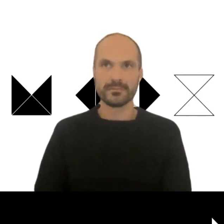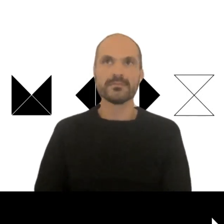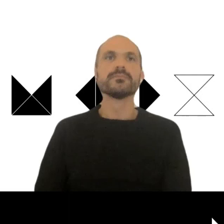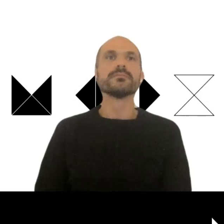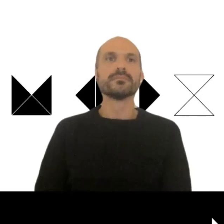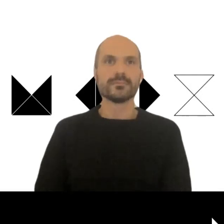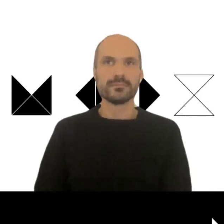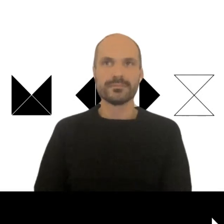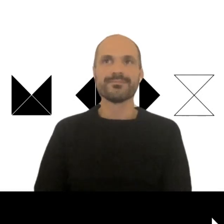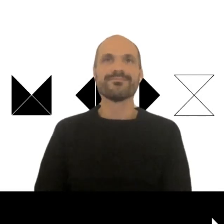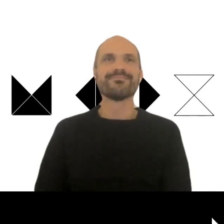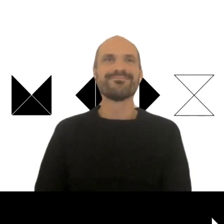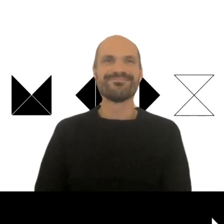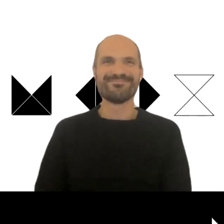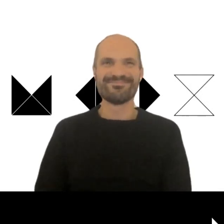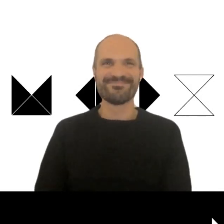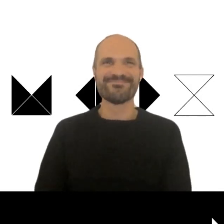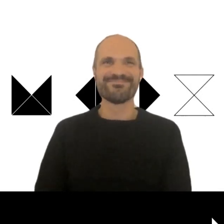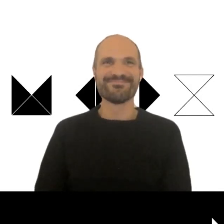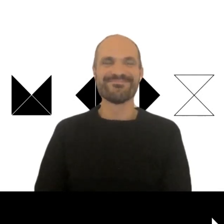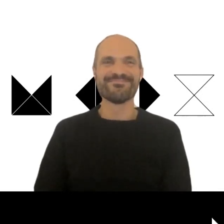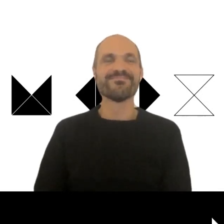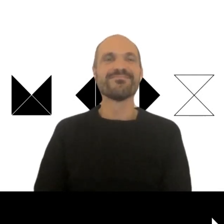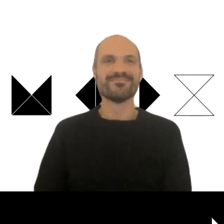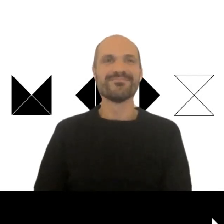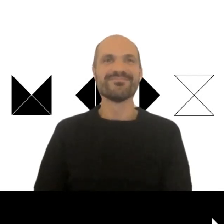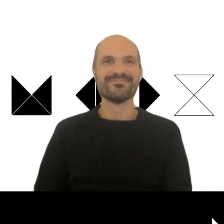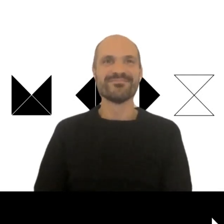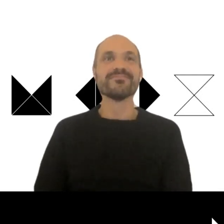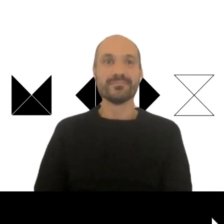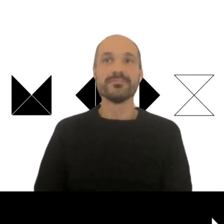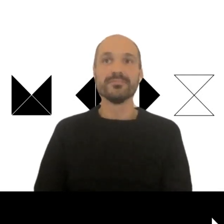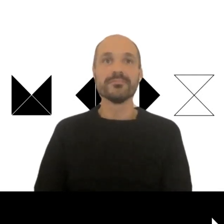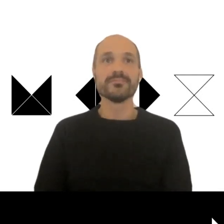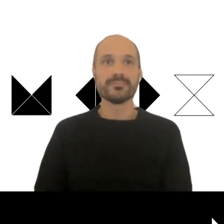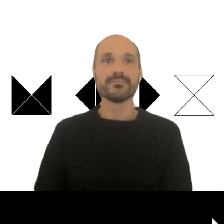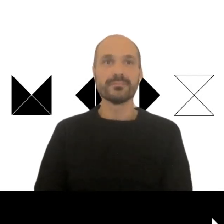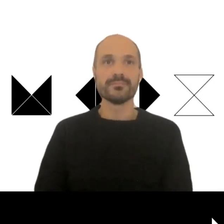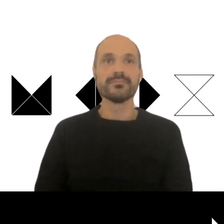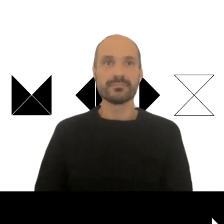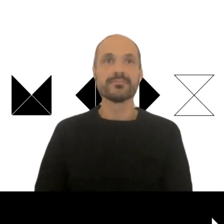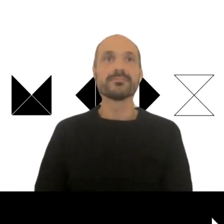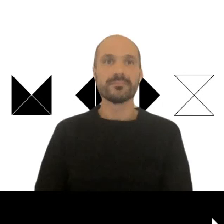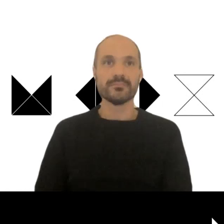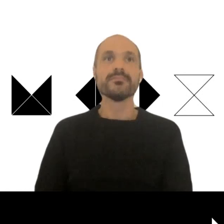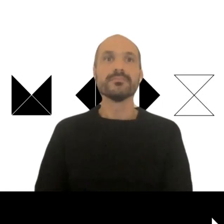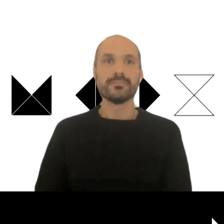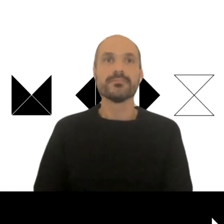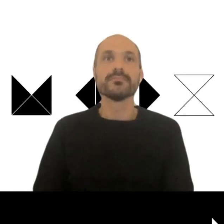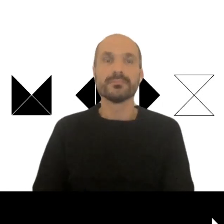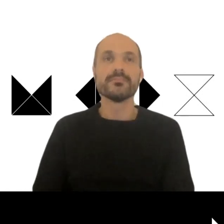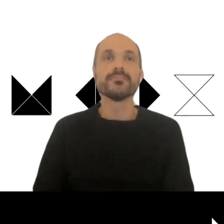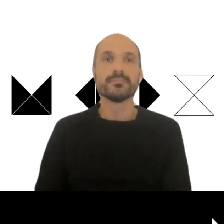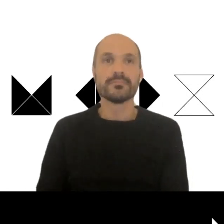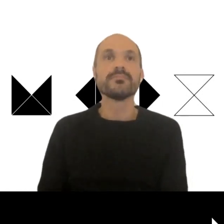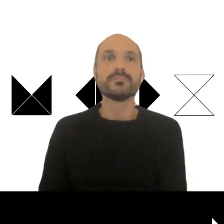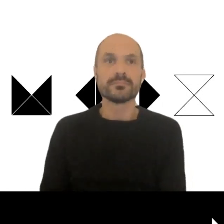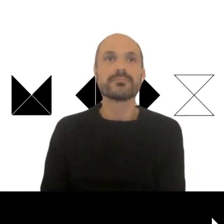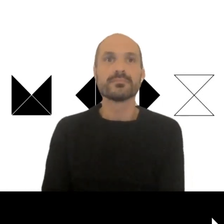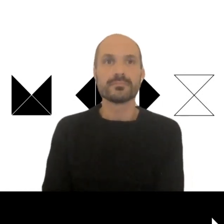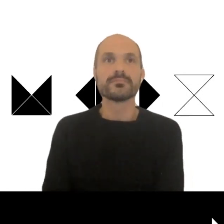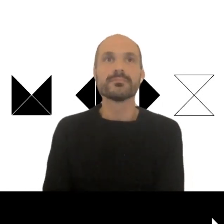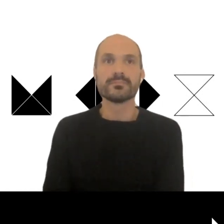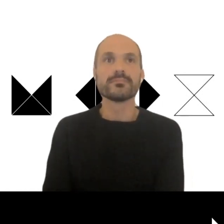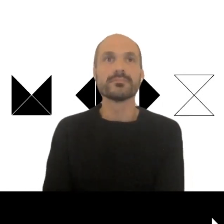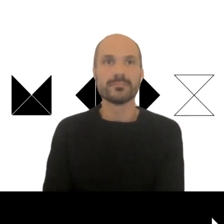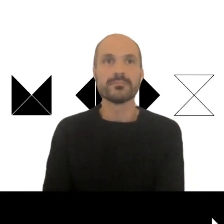journalists from around the world coming and to get them interested also in the climate issue and see how is the construction